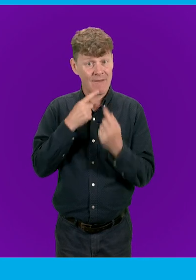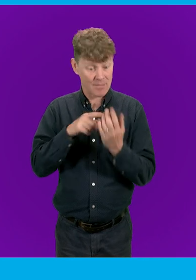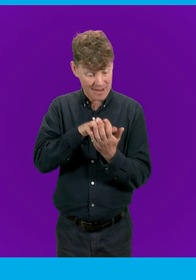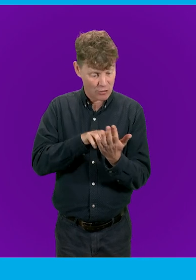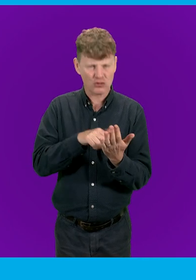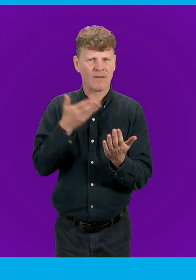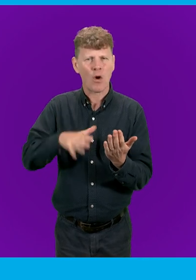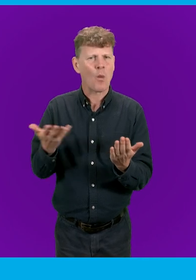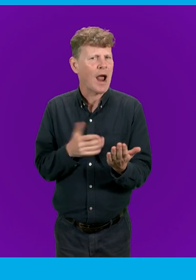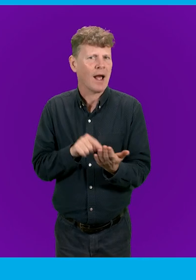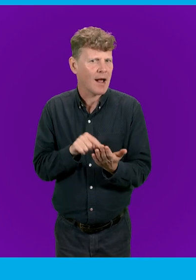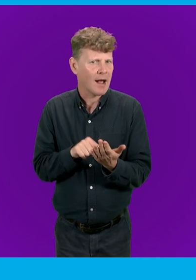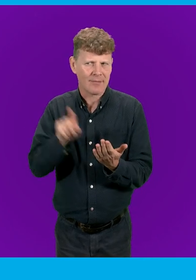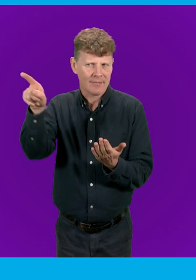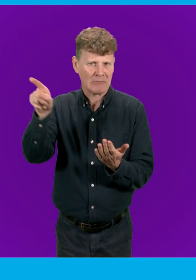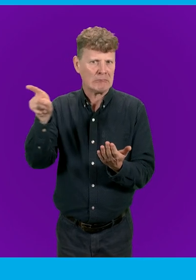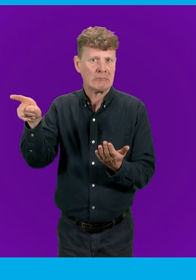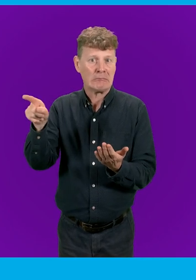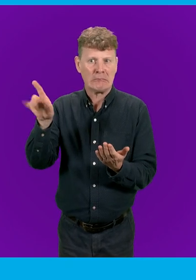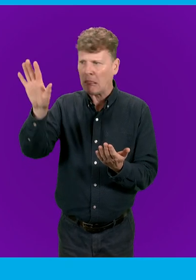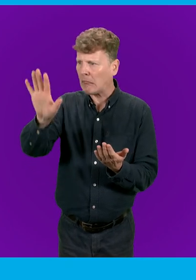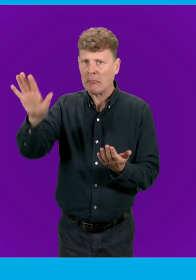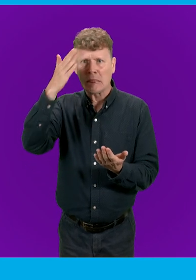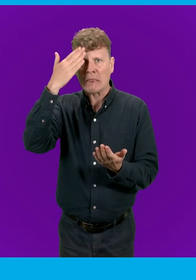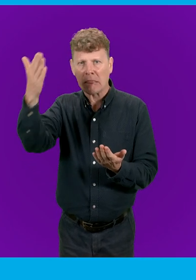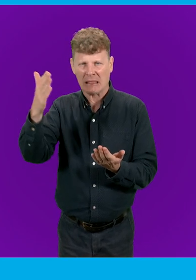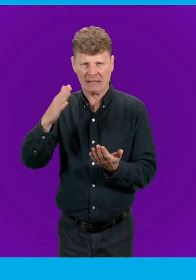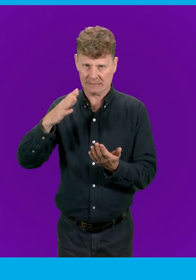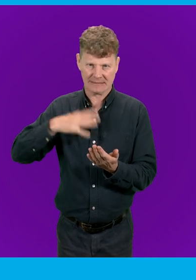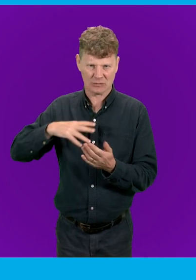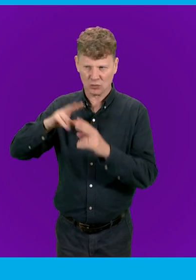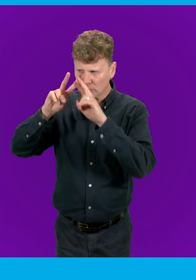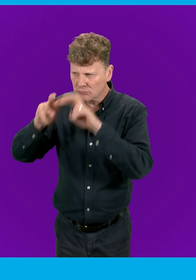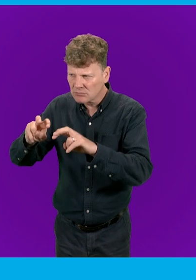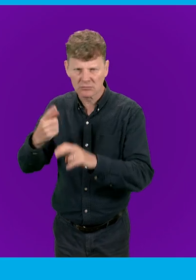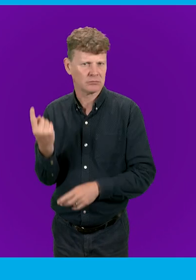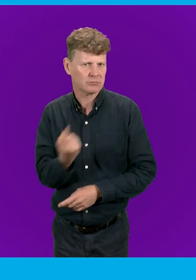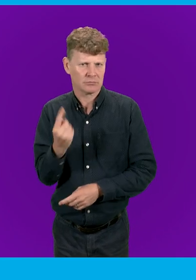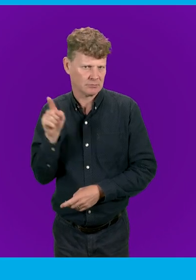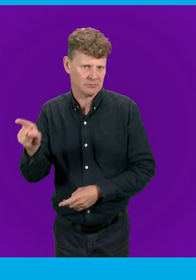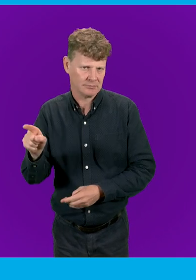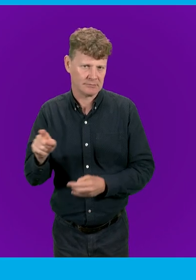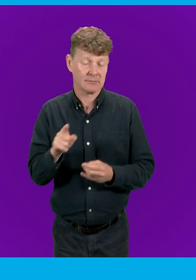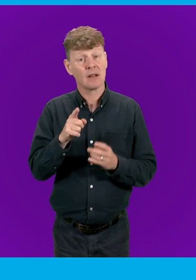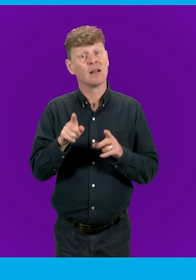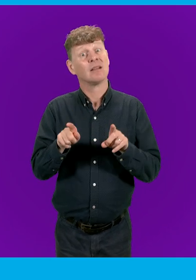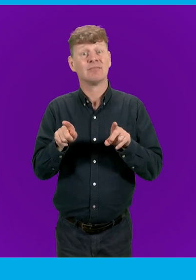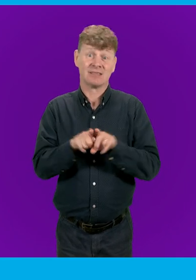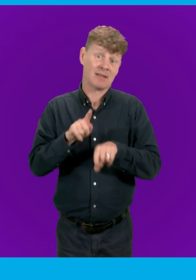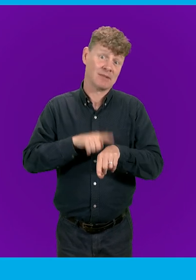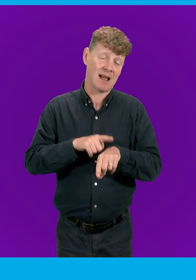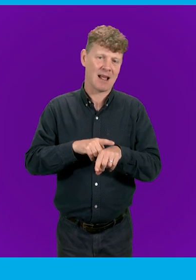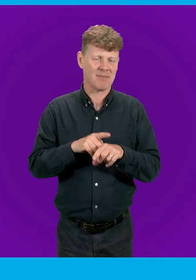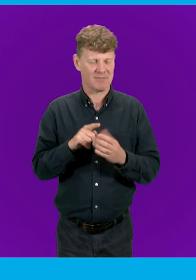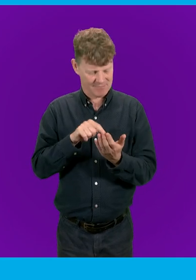from a random place, you might want to look into a lot more. But at the same time, sometimes you need somebody in person